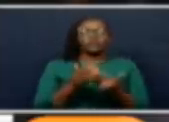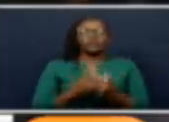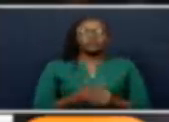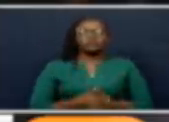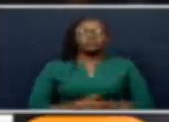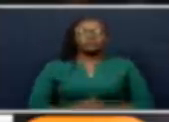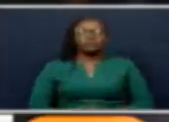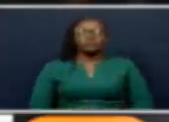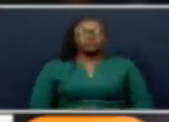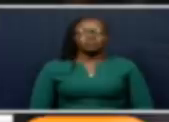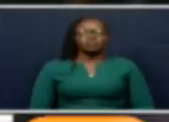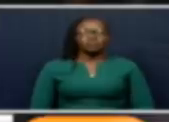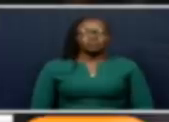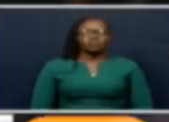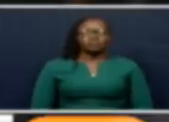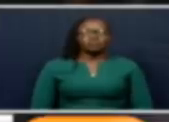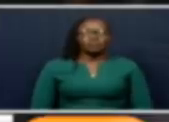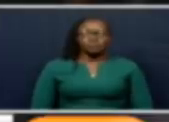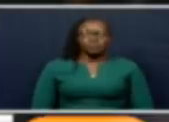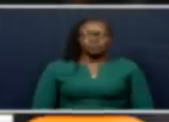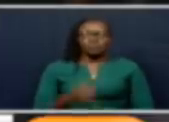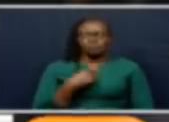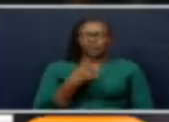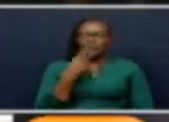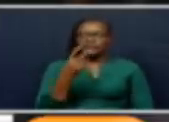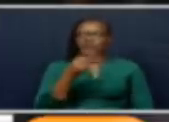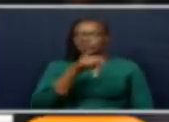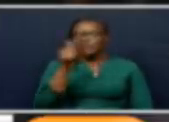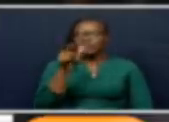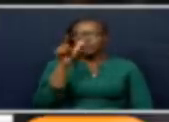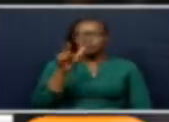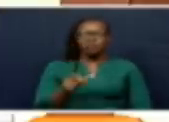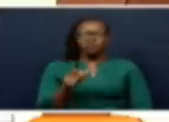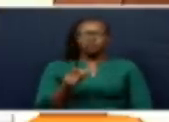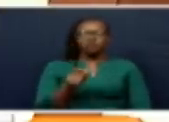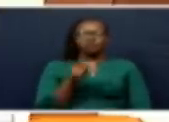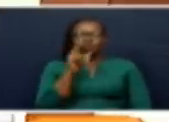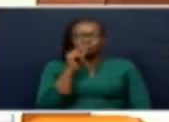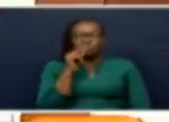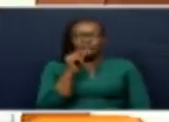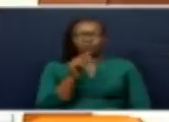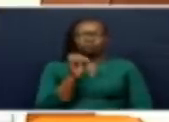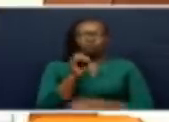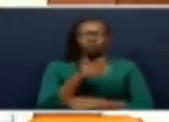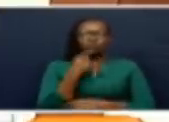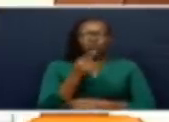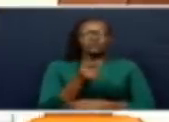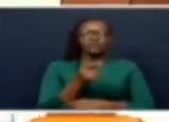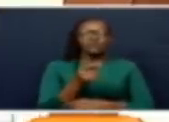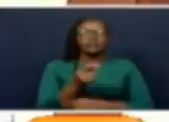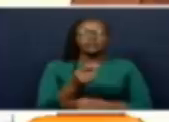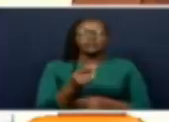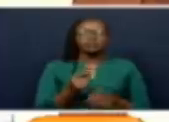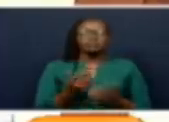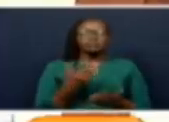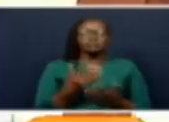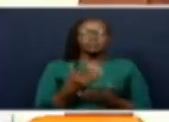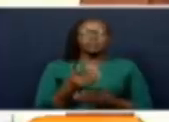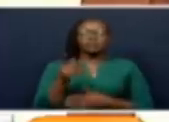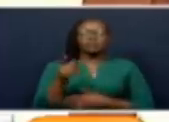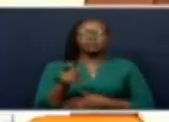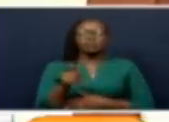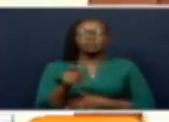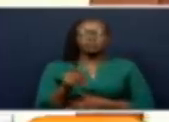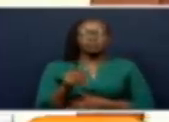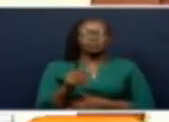Divided. I saw somebody tweeting saying, oh, Atwoli is not partisan. It's partisan. Atwoli is partisan simply